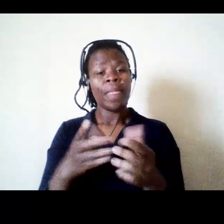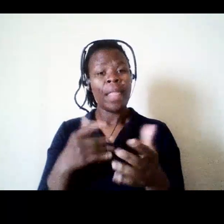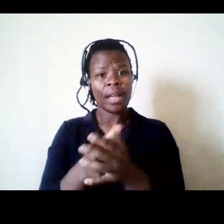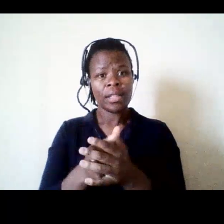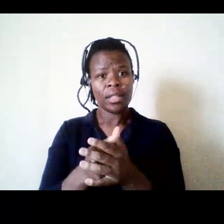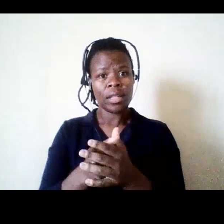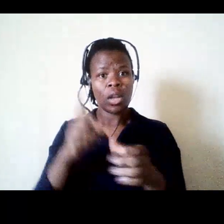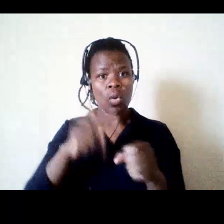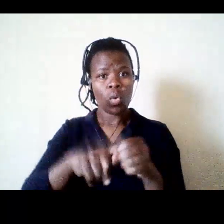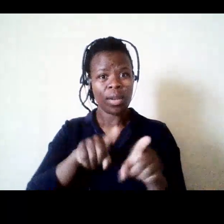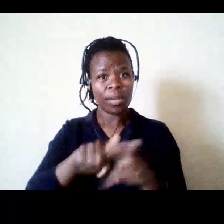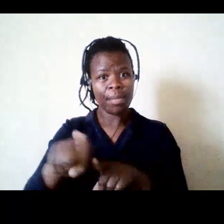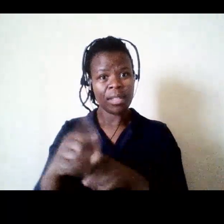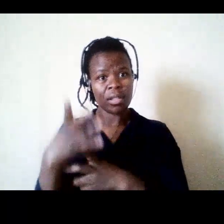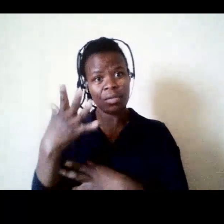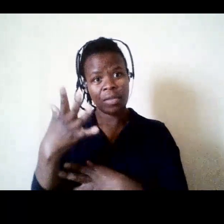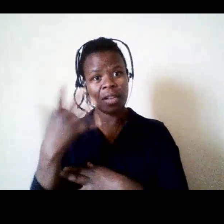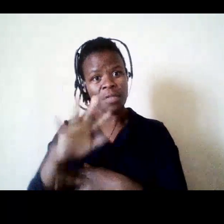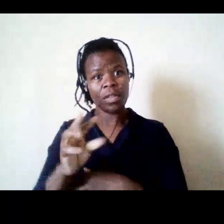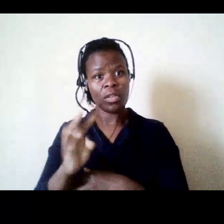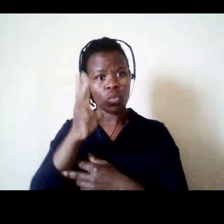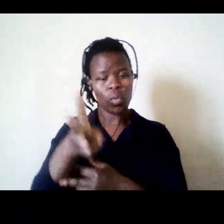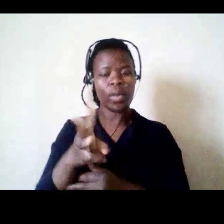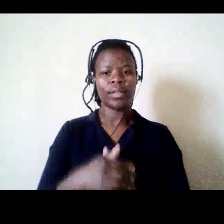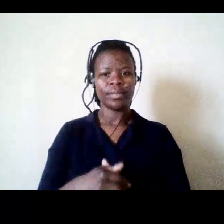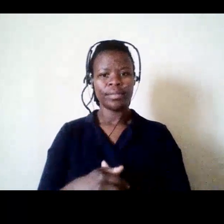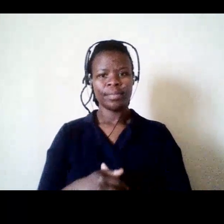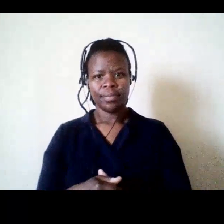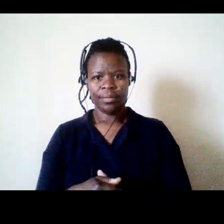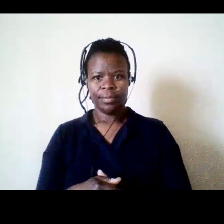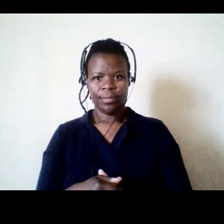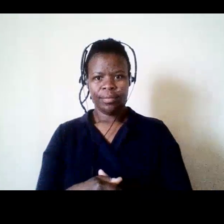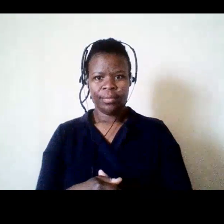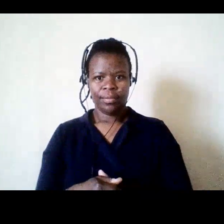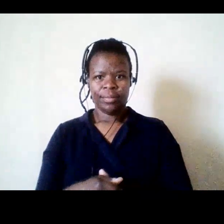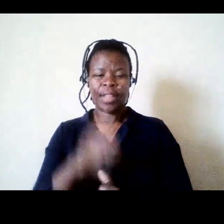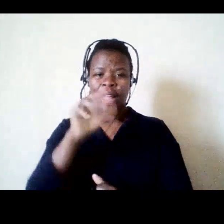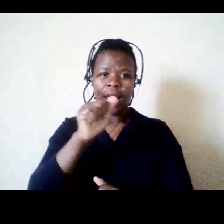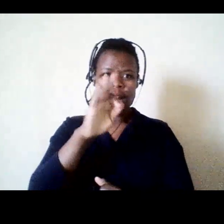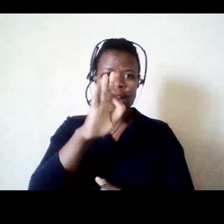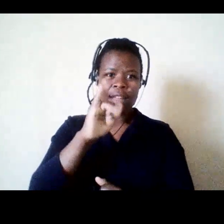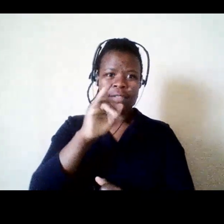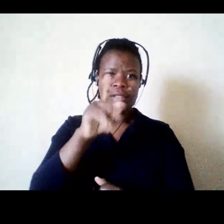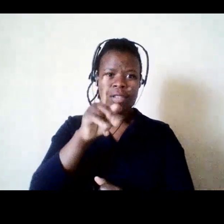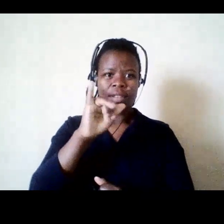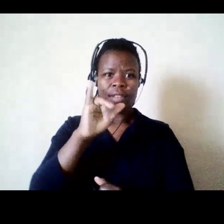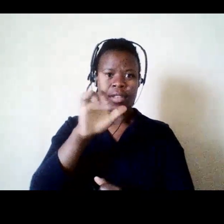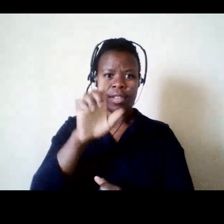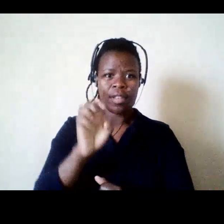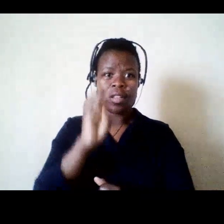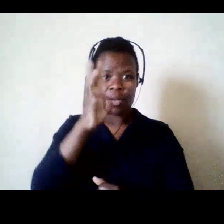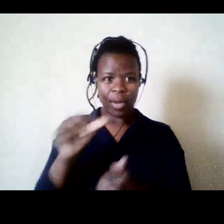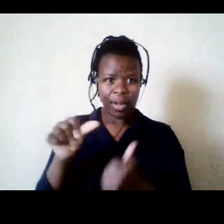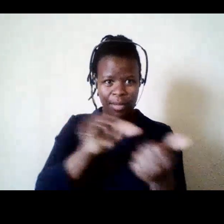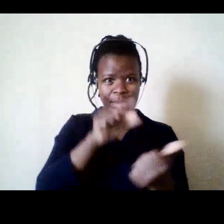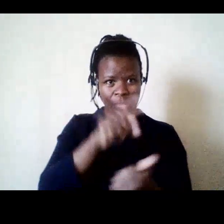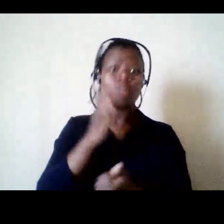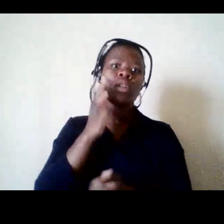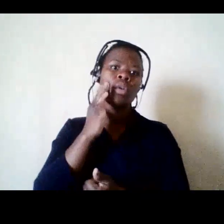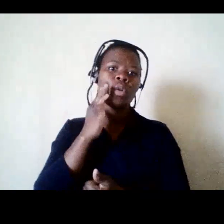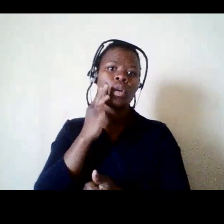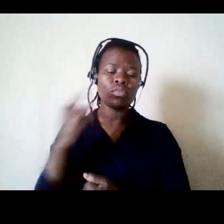now. Afikila has woken up. Good. I'll come to you now. And Mbali says, when we always point out that there are